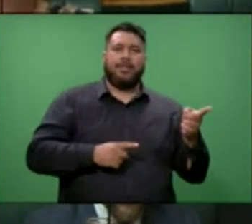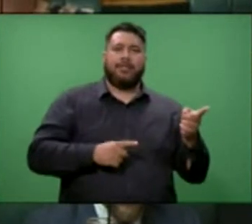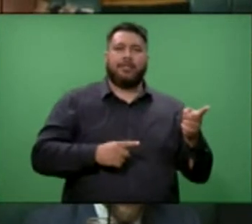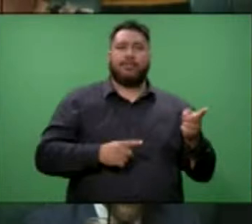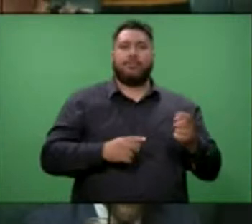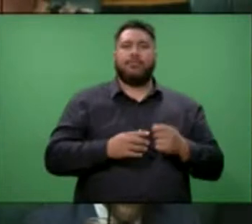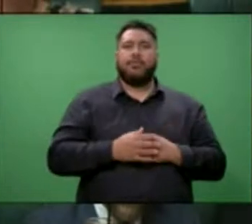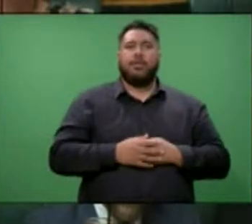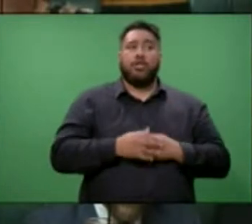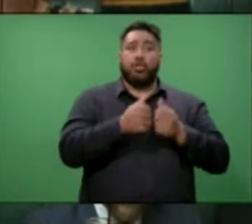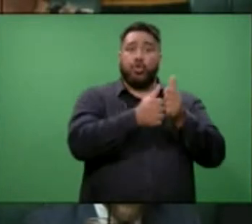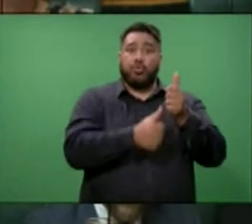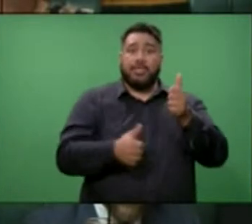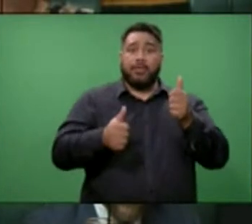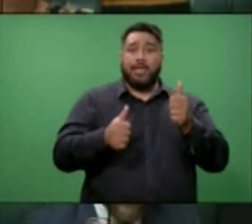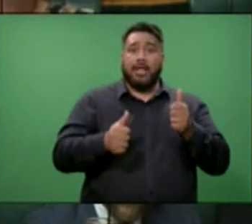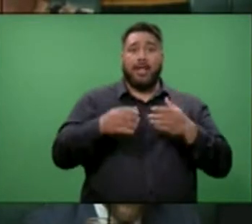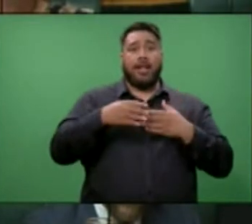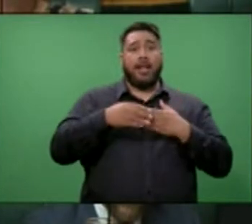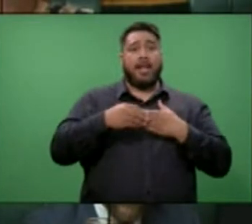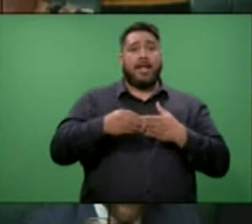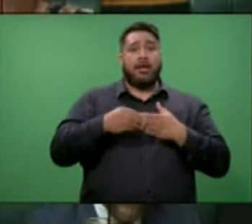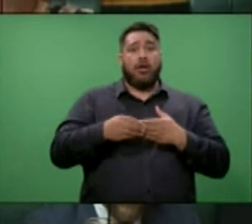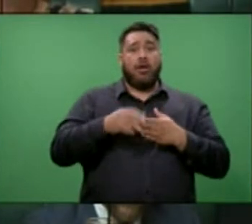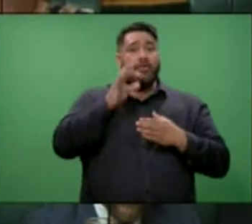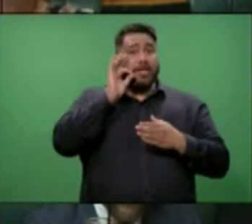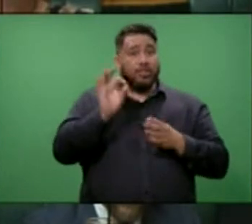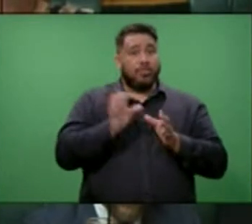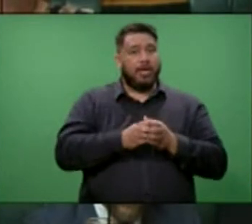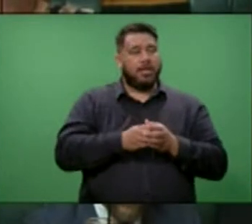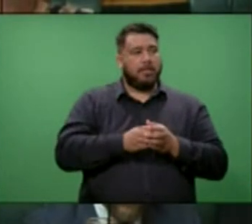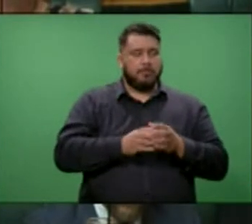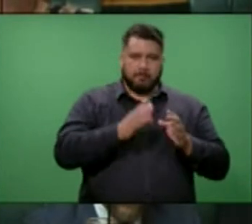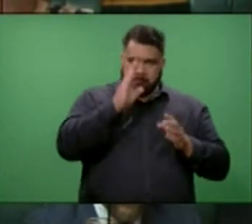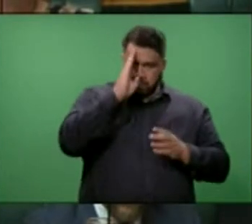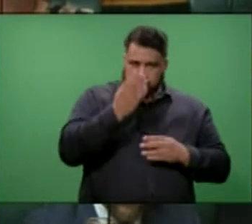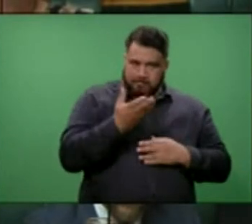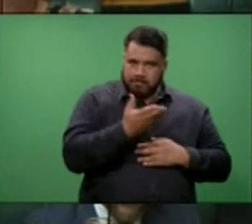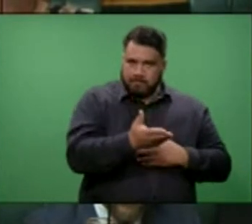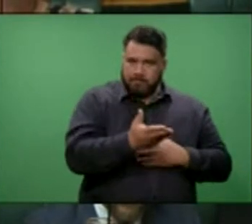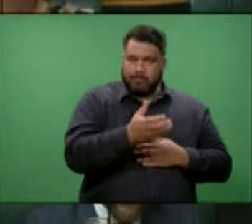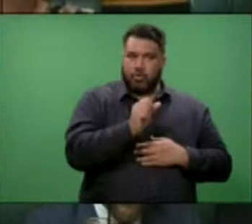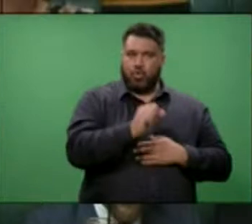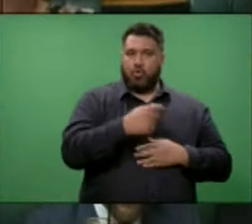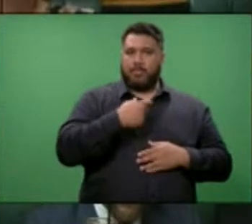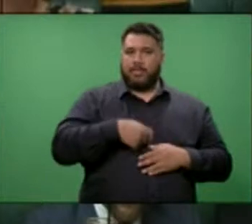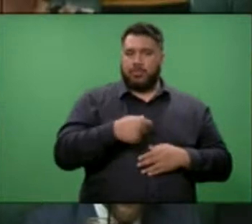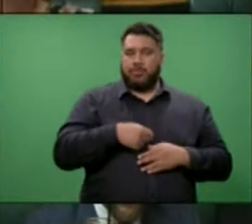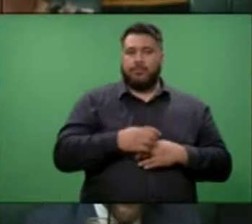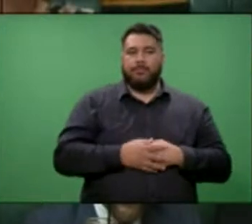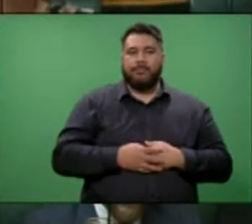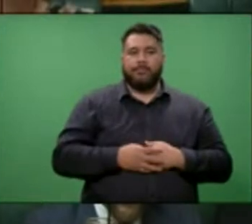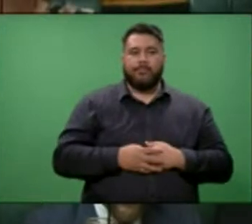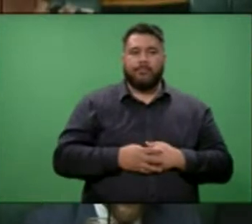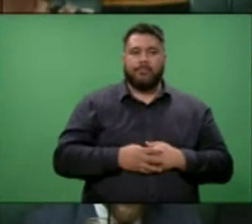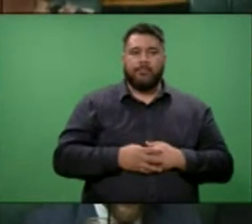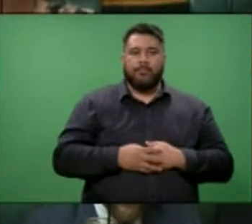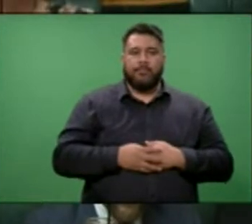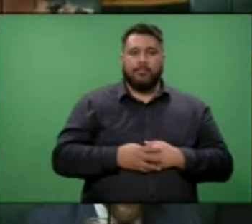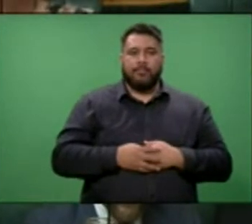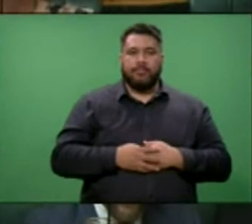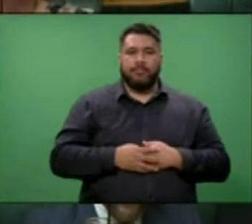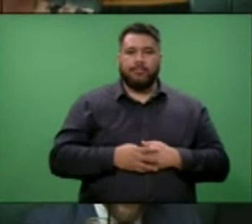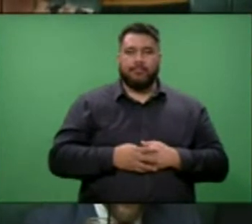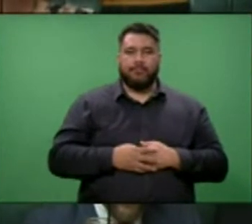o iwi, o tō hapu, o te kapotai, o Ngāti Wai. Nā reira, tēnā rā koe, mō tēnā tūranga. Ka huri